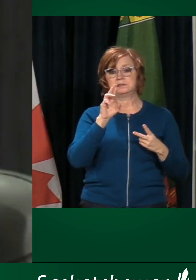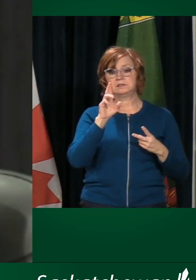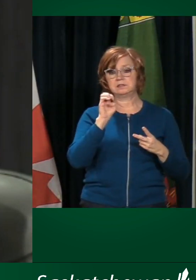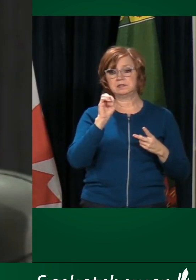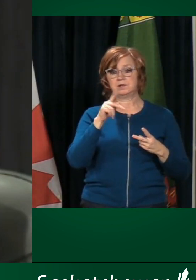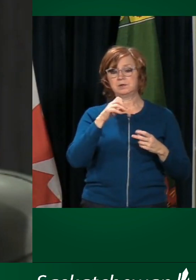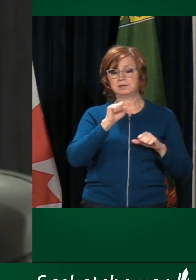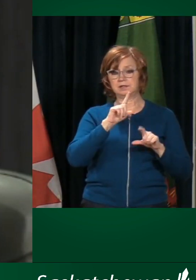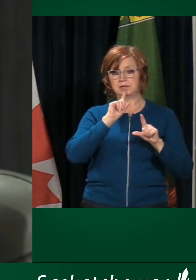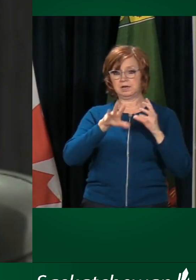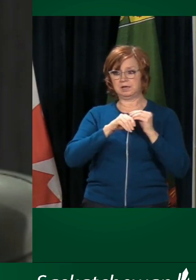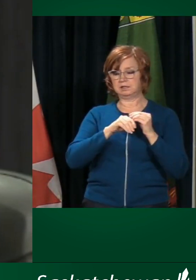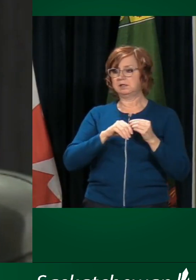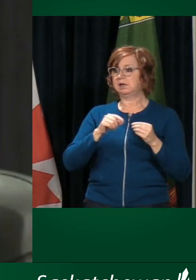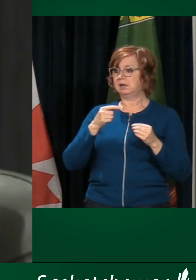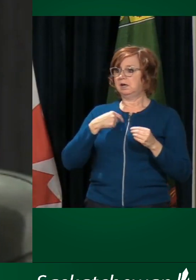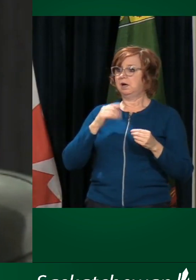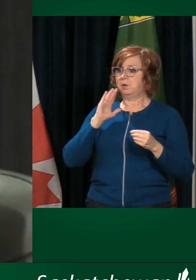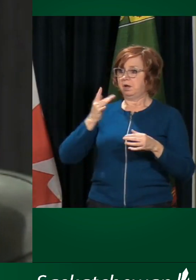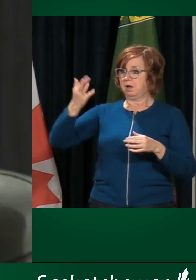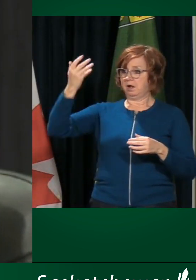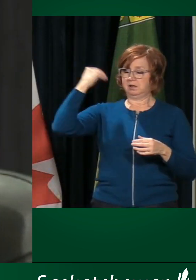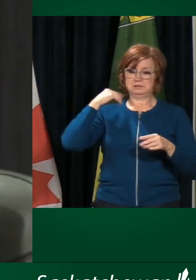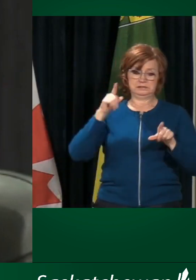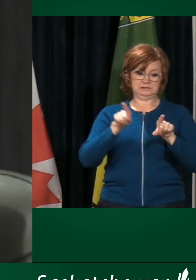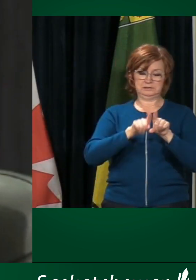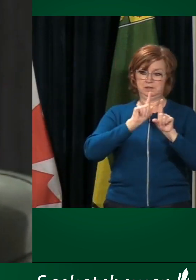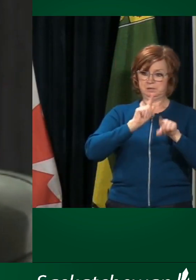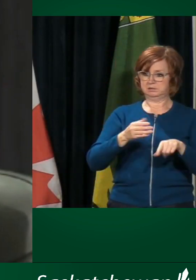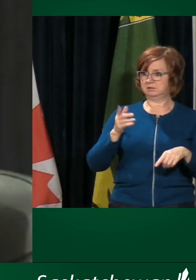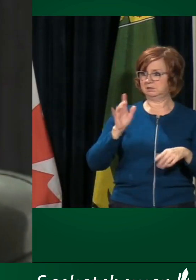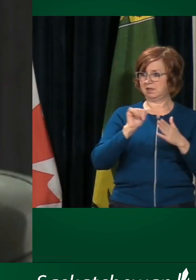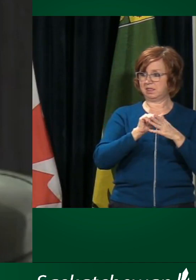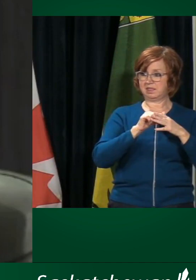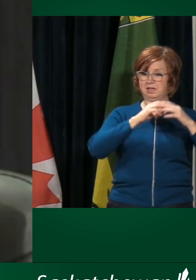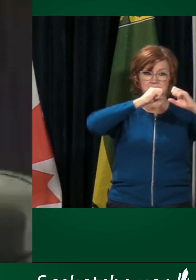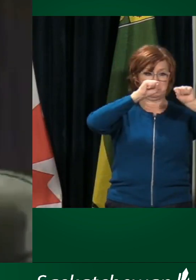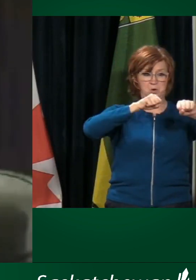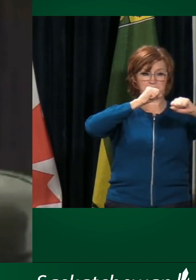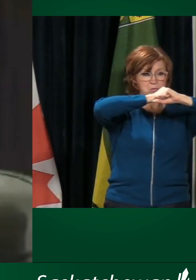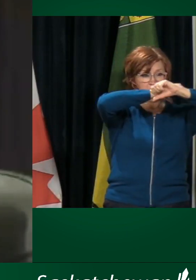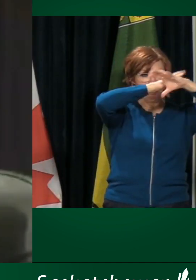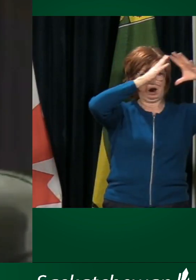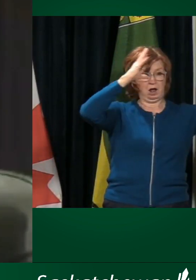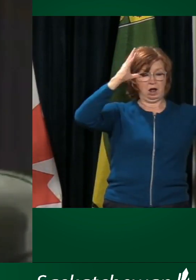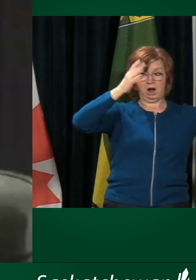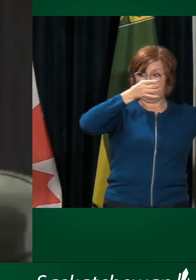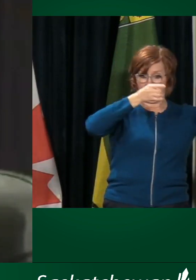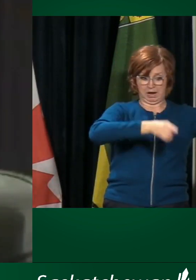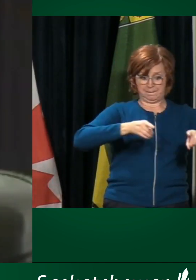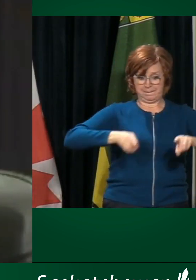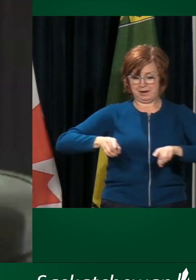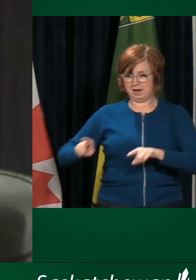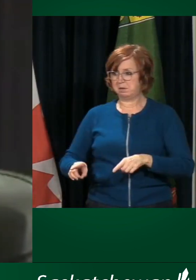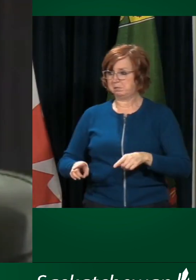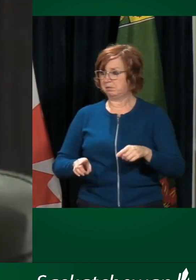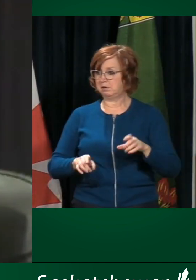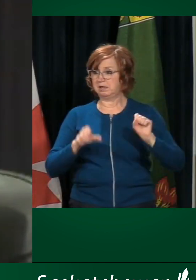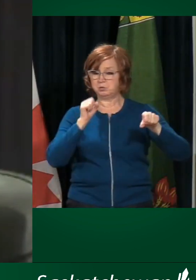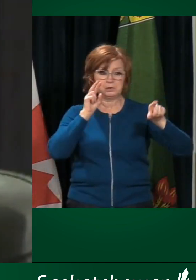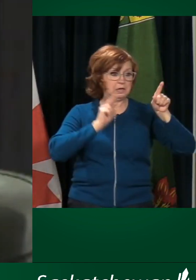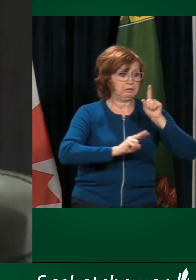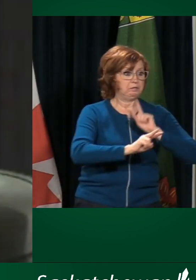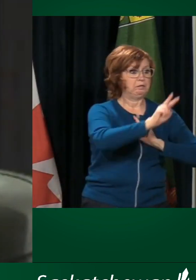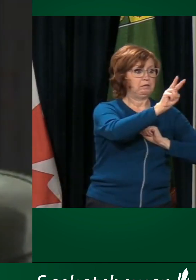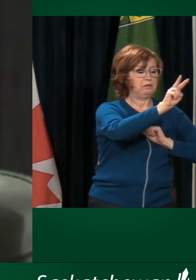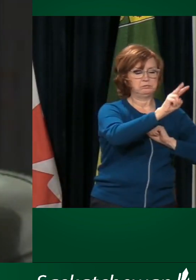I'll go back to when we first started talking about modeling and the fact that modeling isn't a crystal ball. It's something that we use to plan, and at the time we were using